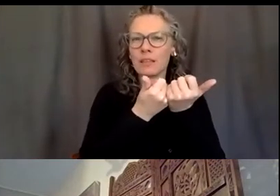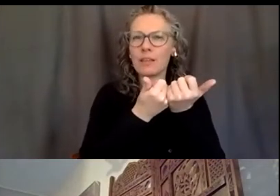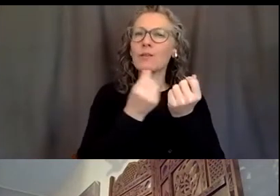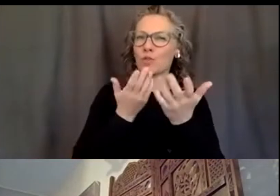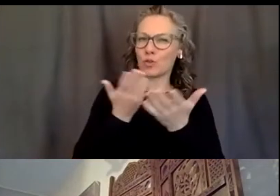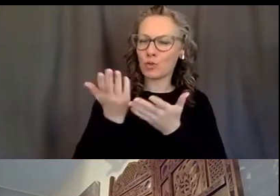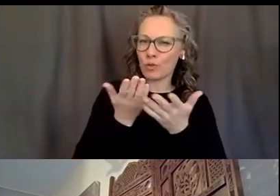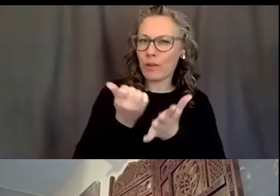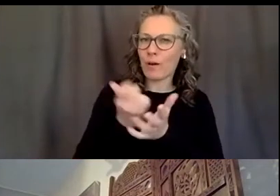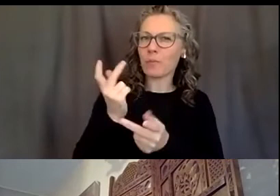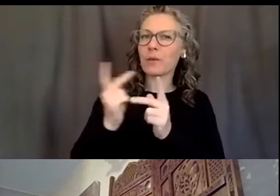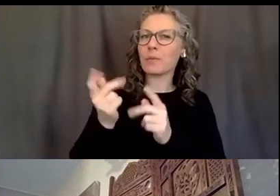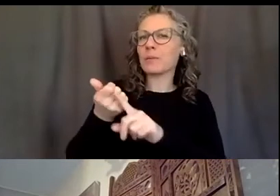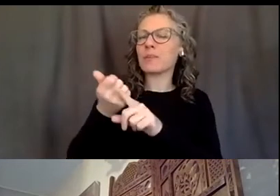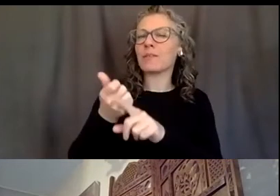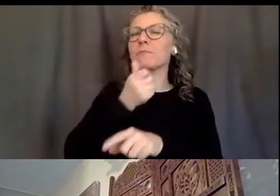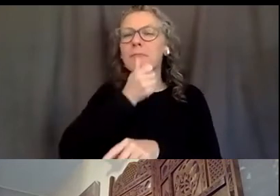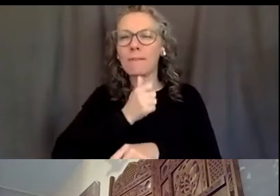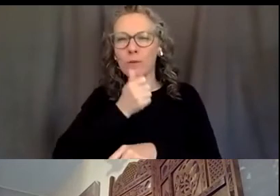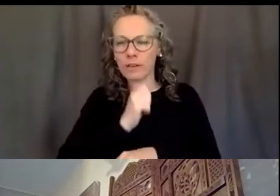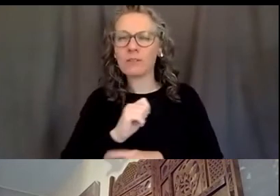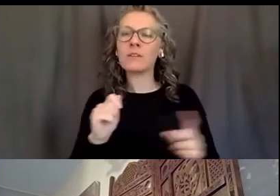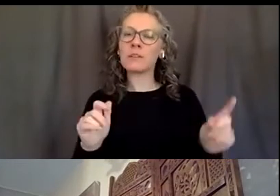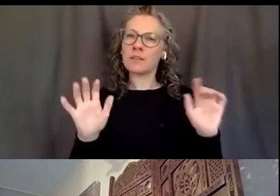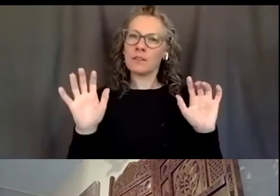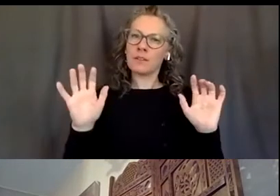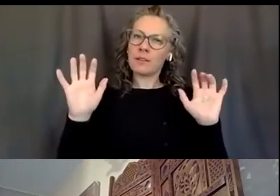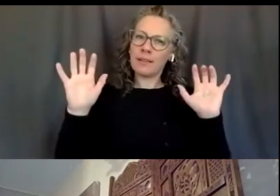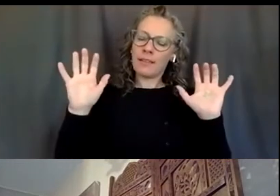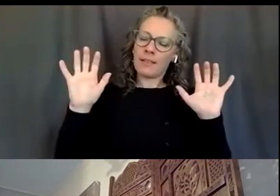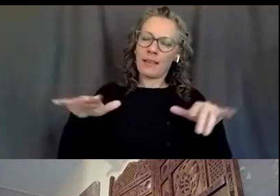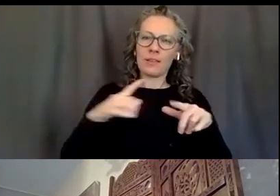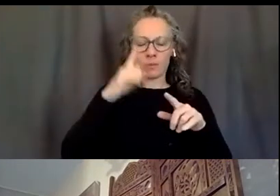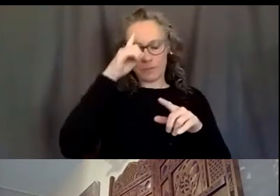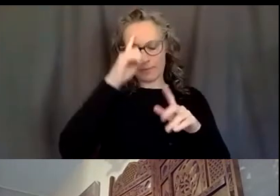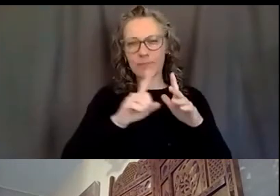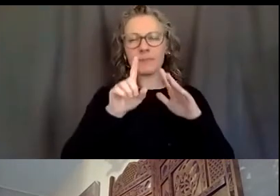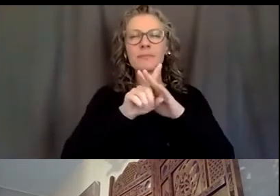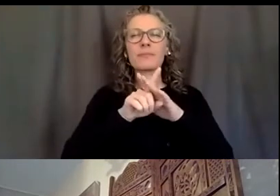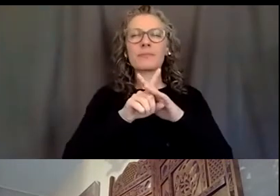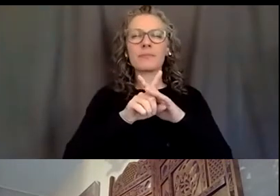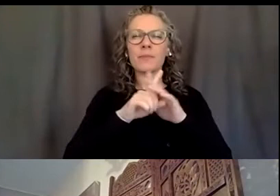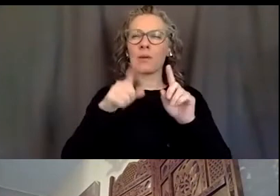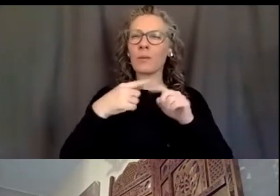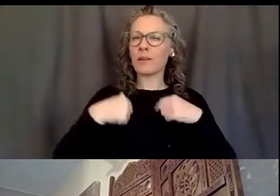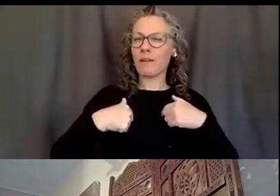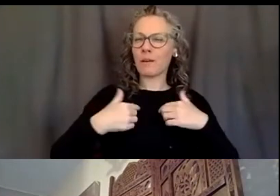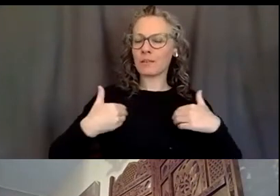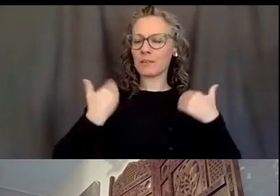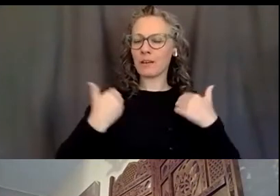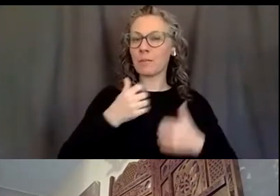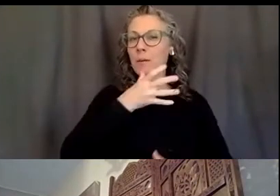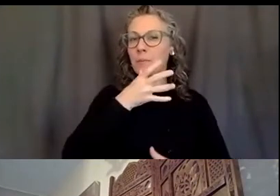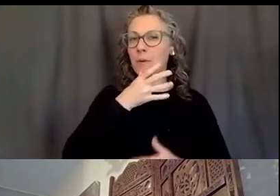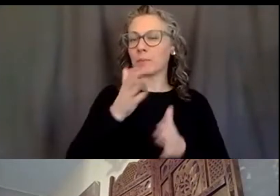helping people who suffer. So like what comes to mind is that when I was a small child, my mother asked to speak